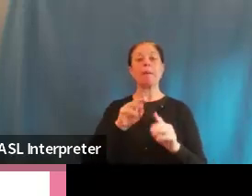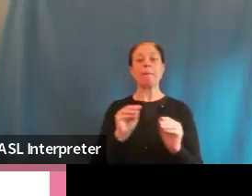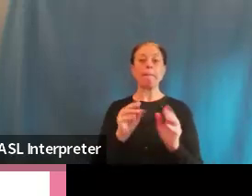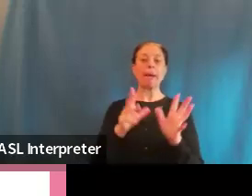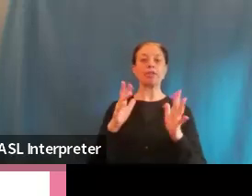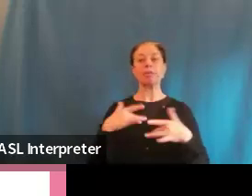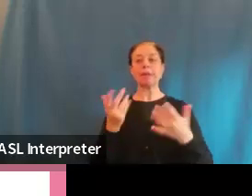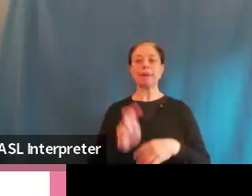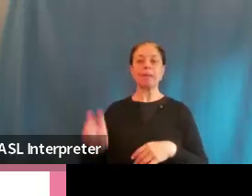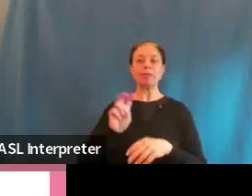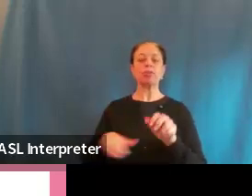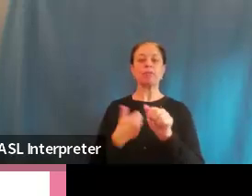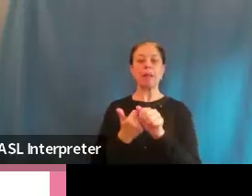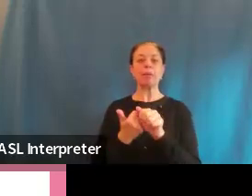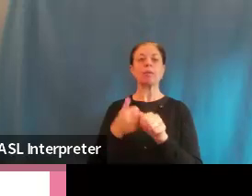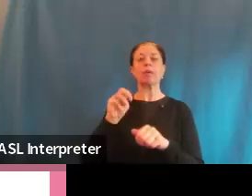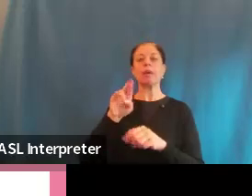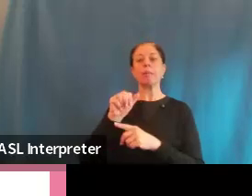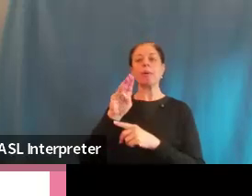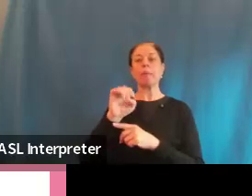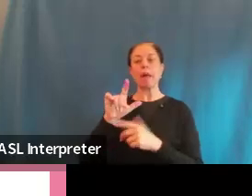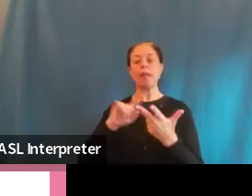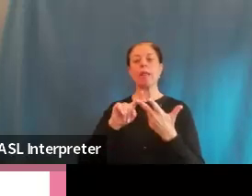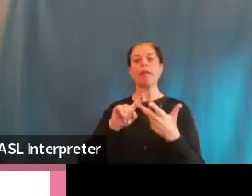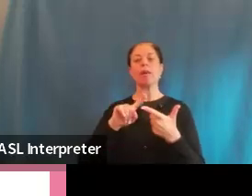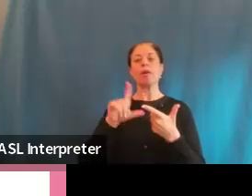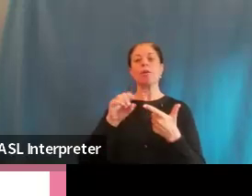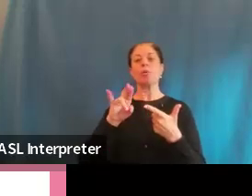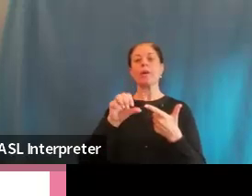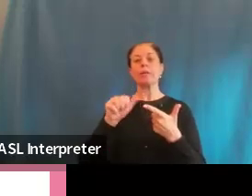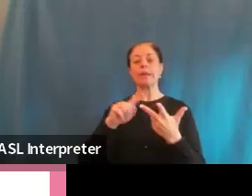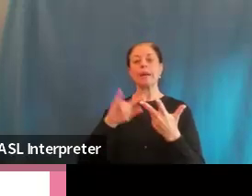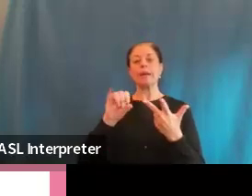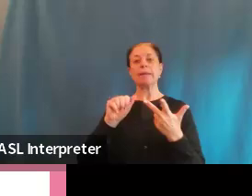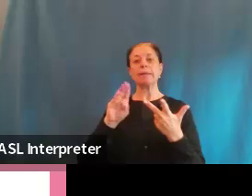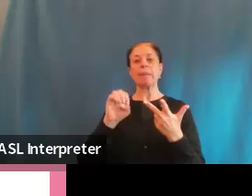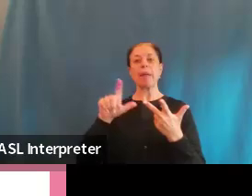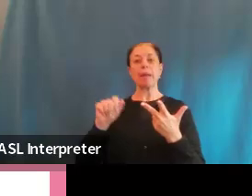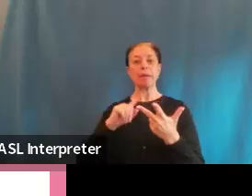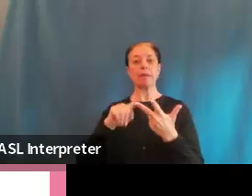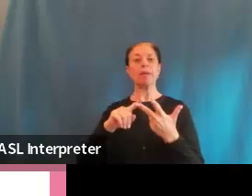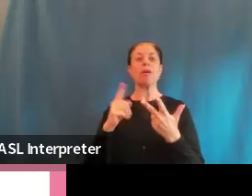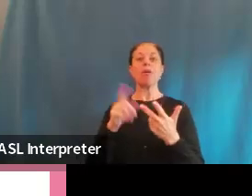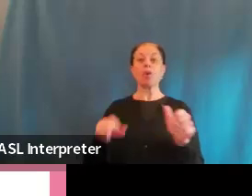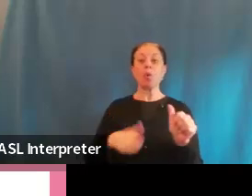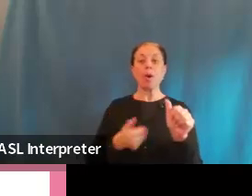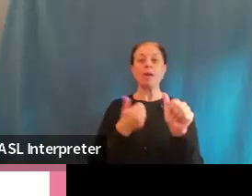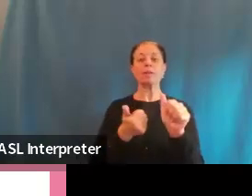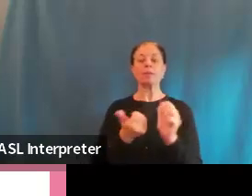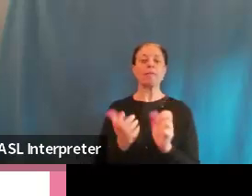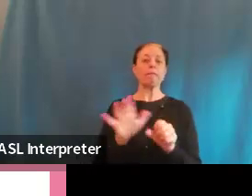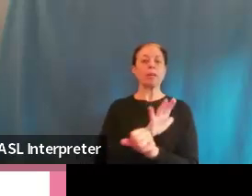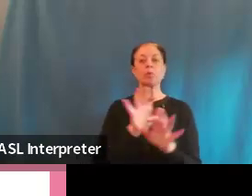magical adventure follows Mirabel, Louisa, and Isabella beyond the Encanto on a quest filled with